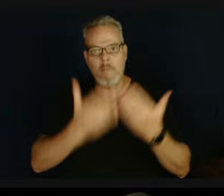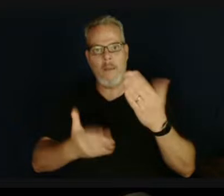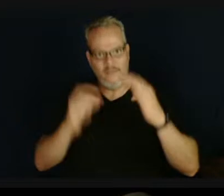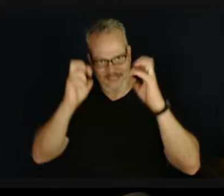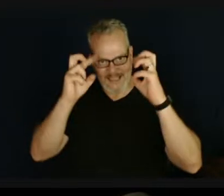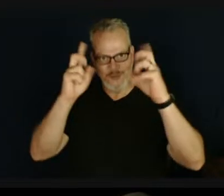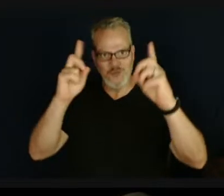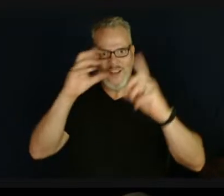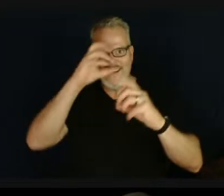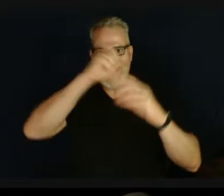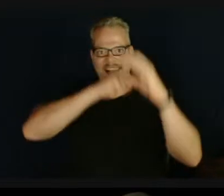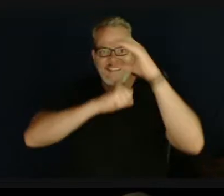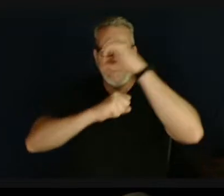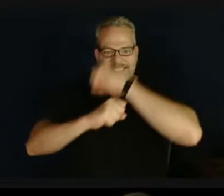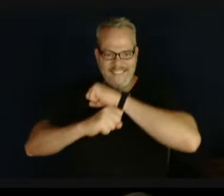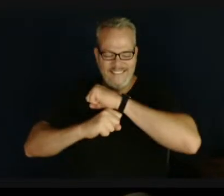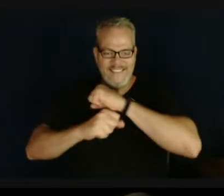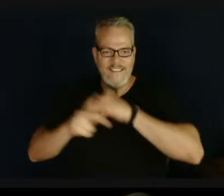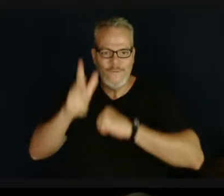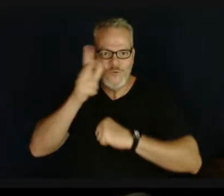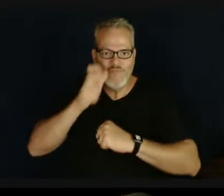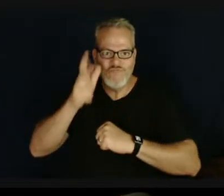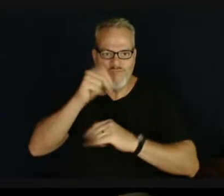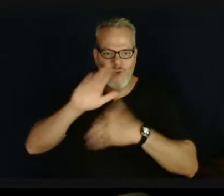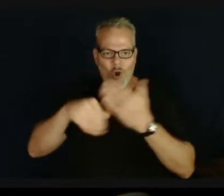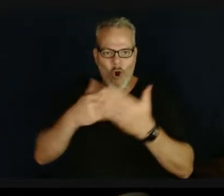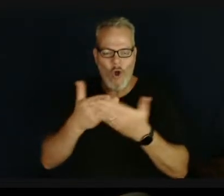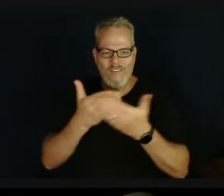listening to all these details, I suppose, and not just a shot in the dark.